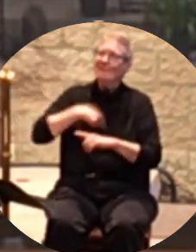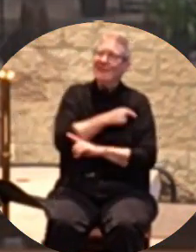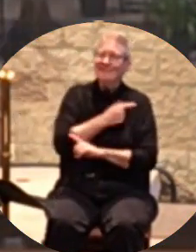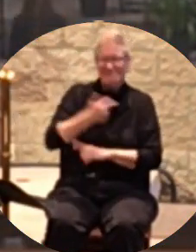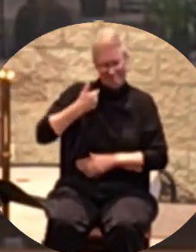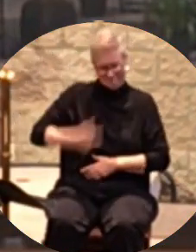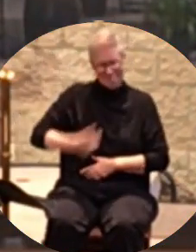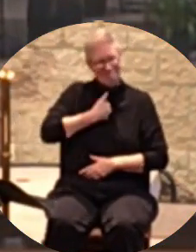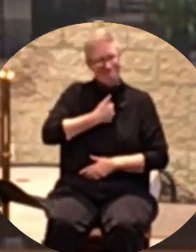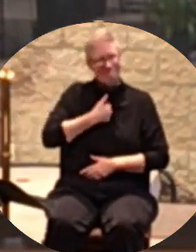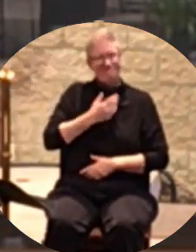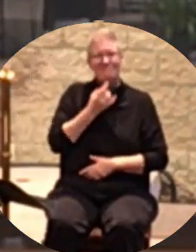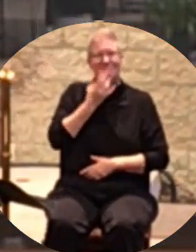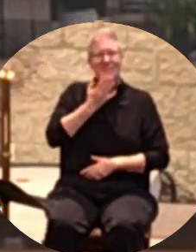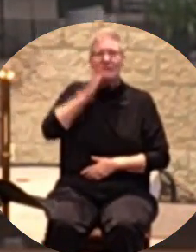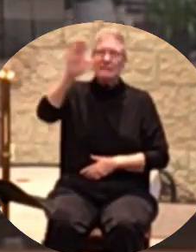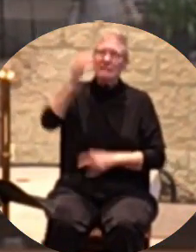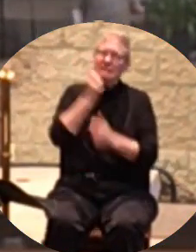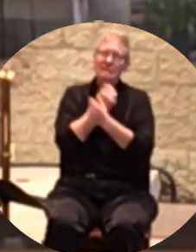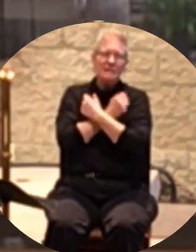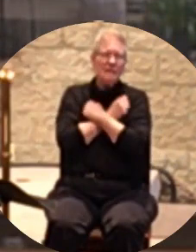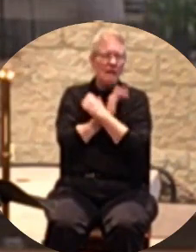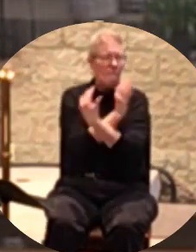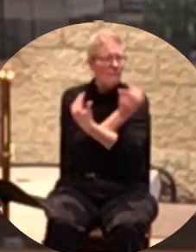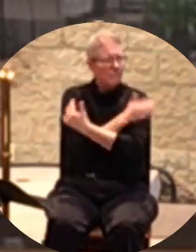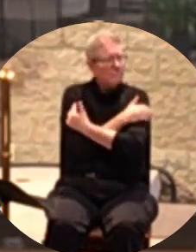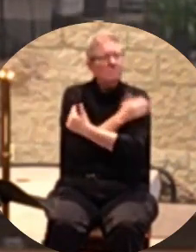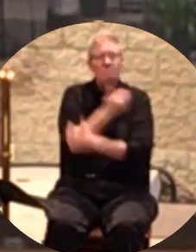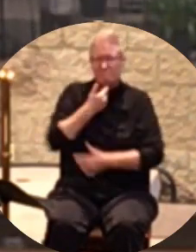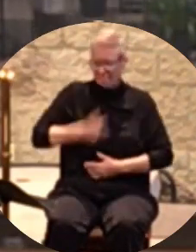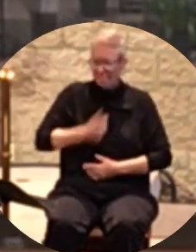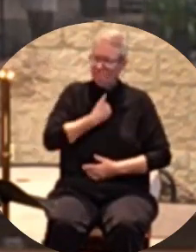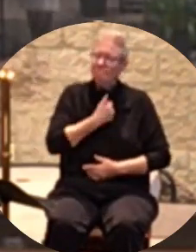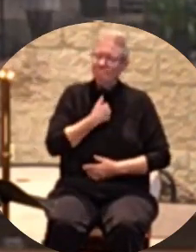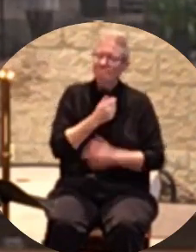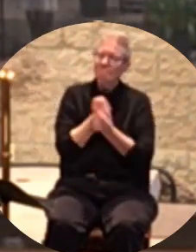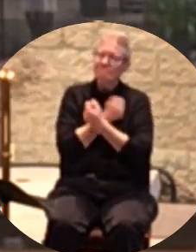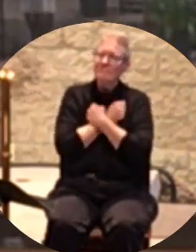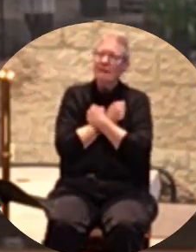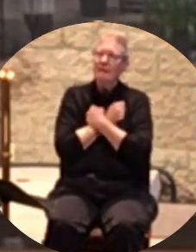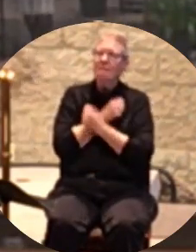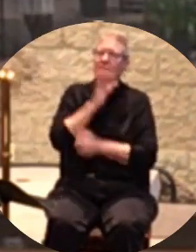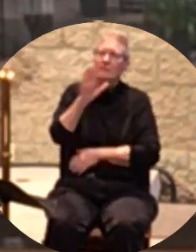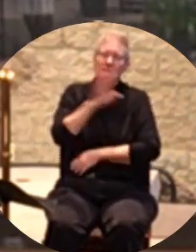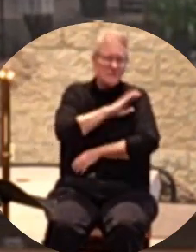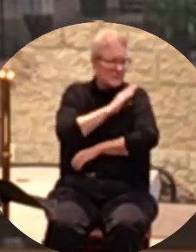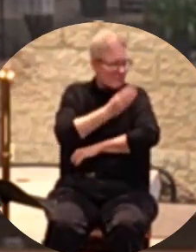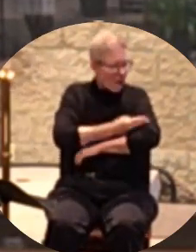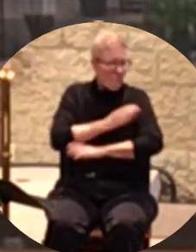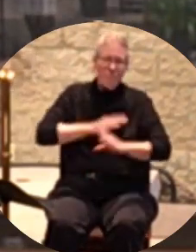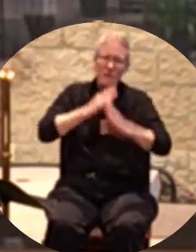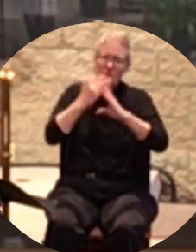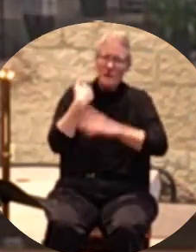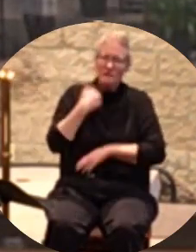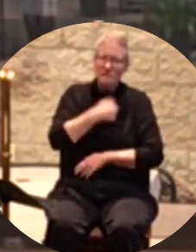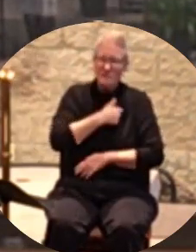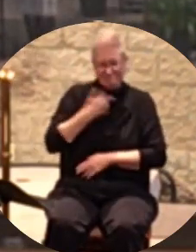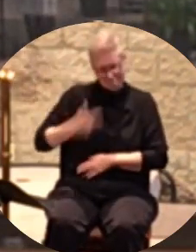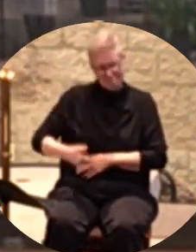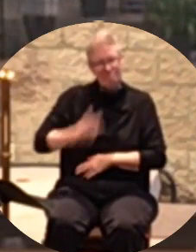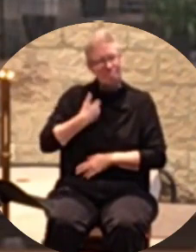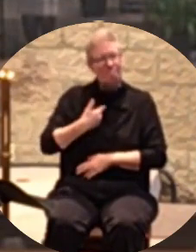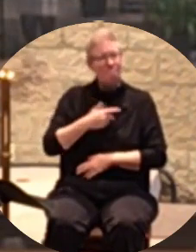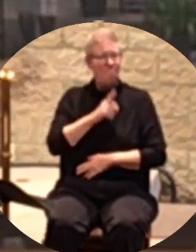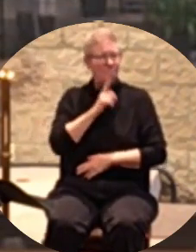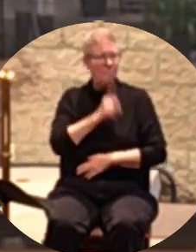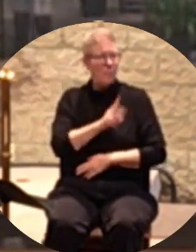The love of God enfolds us. I am love. The power of God protects us. I am power. The